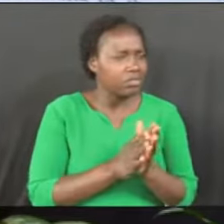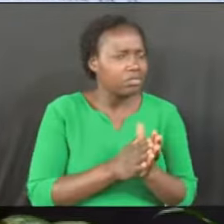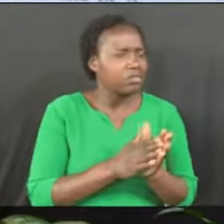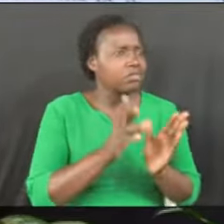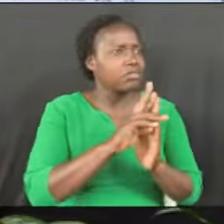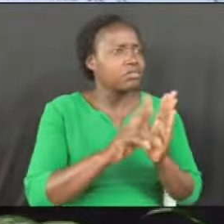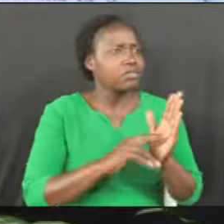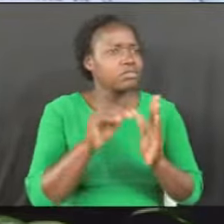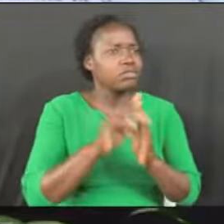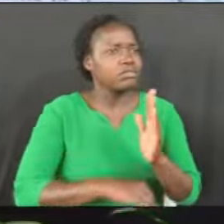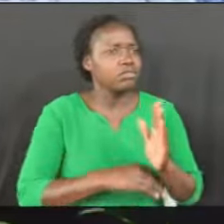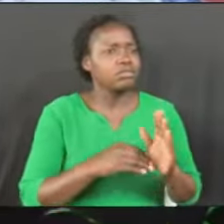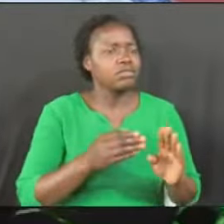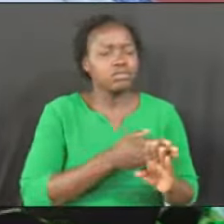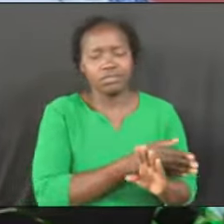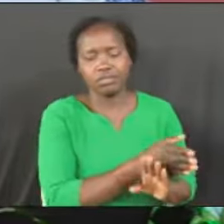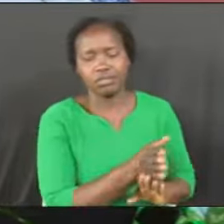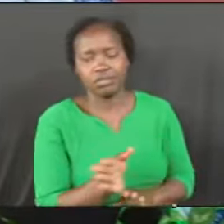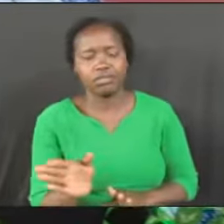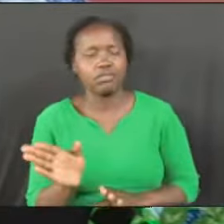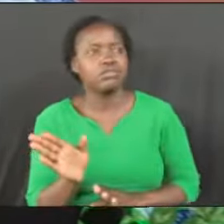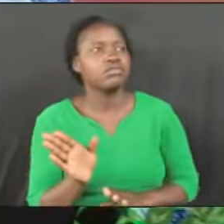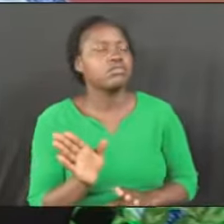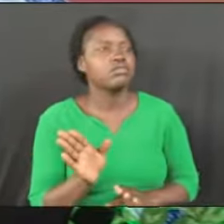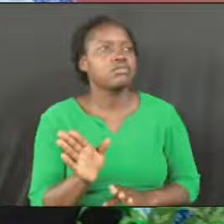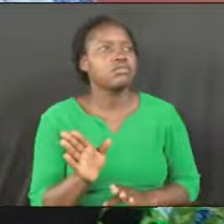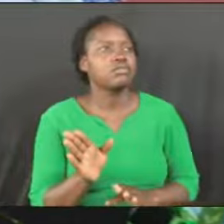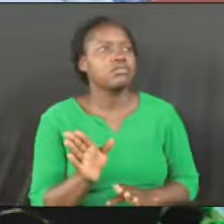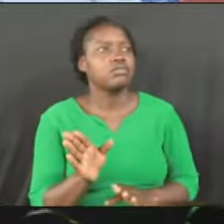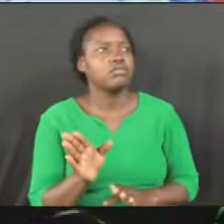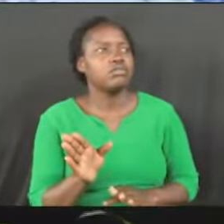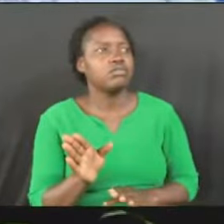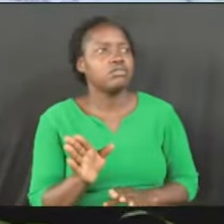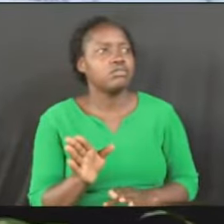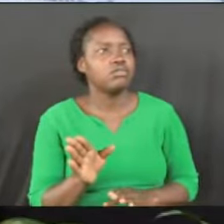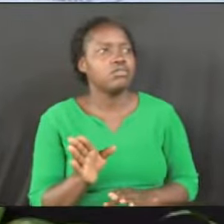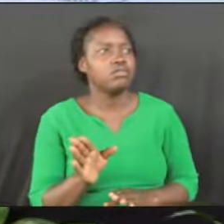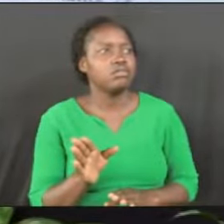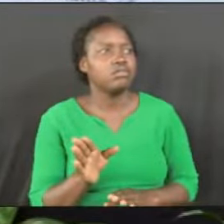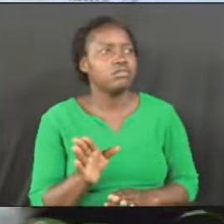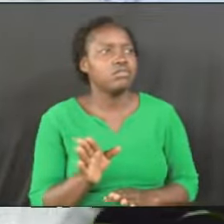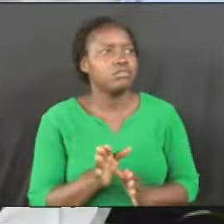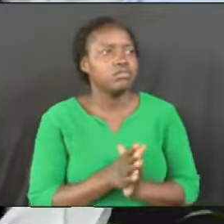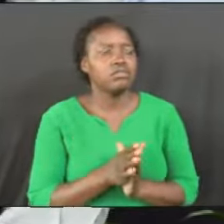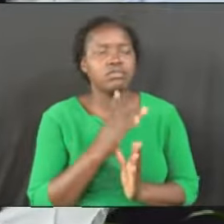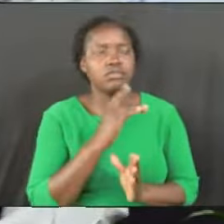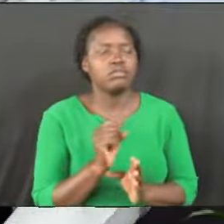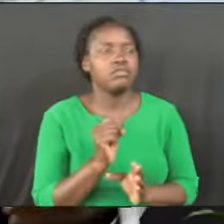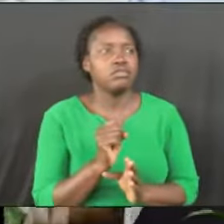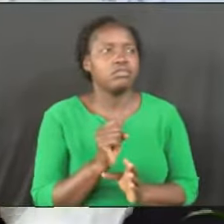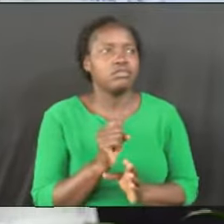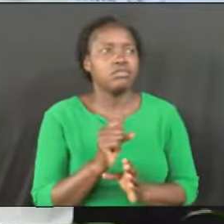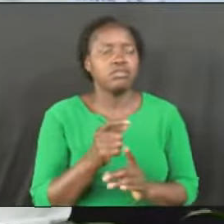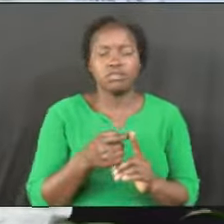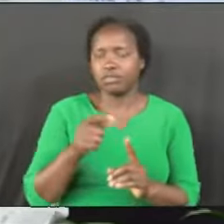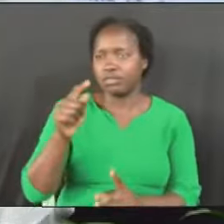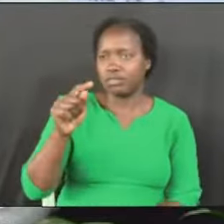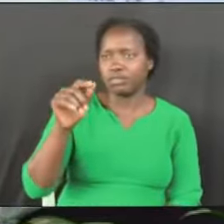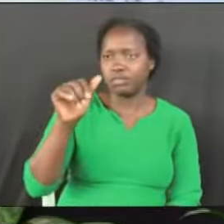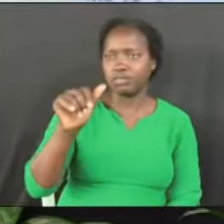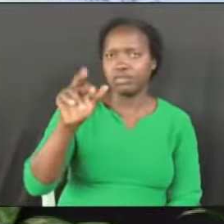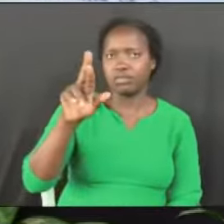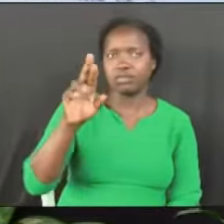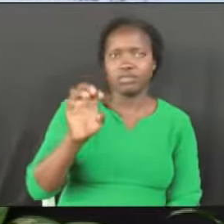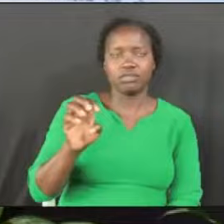remember now who's there to see Herod Agrippa number one. Folk from Tyre and Sidon. And